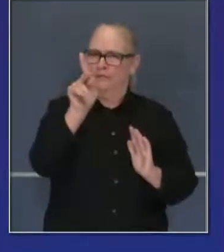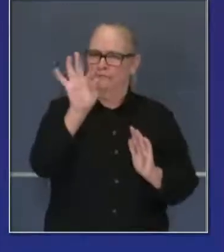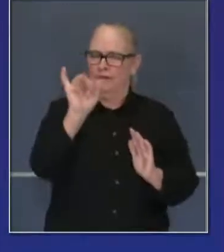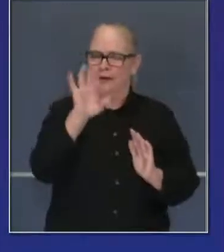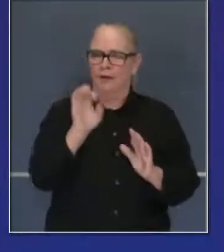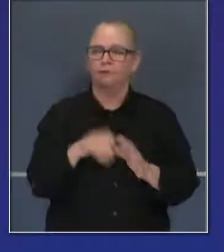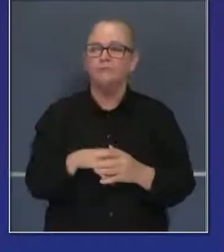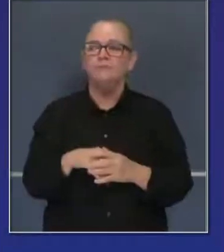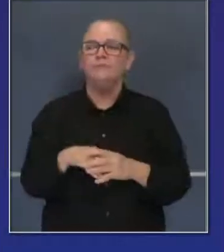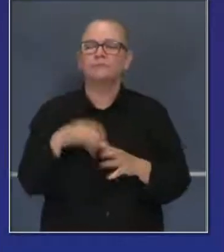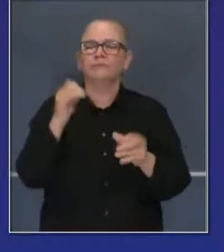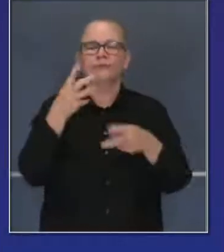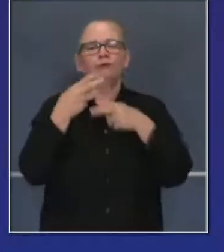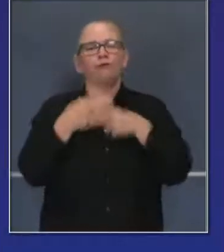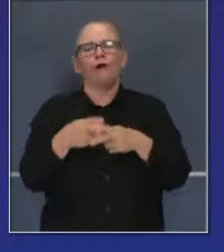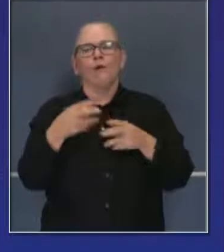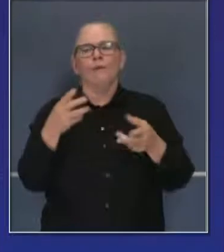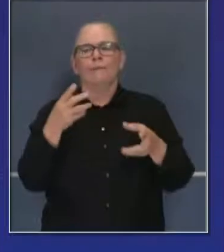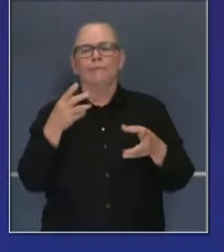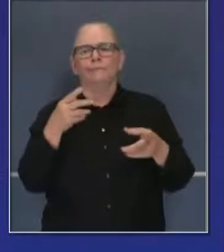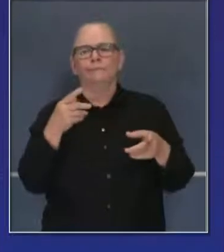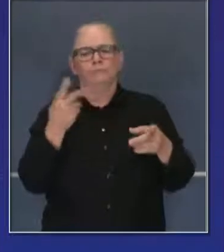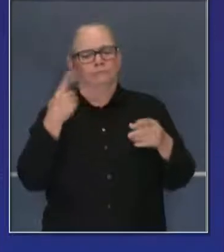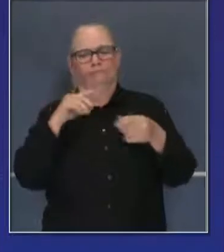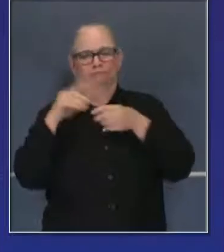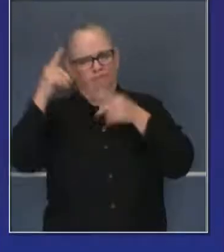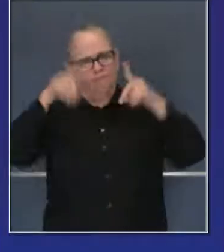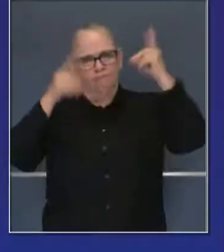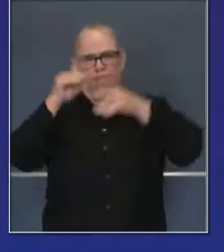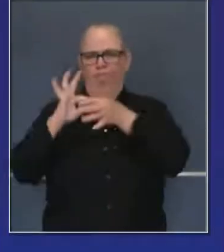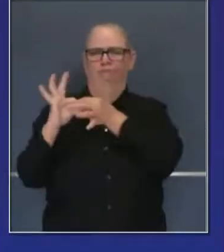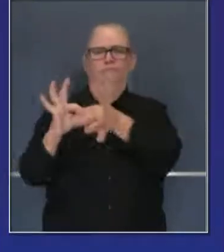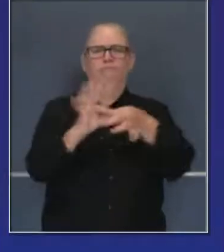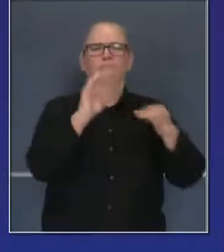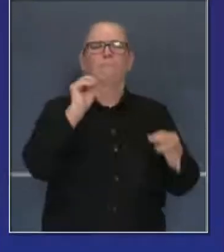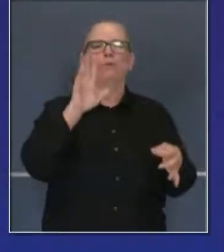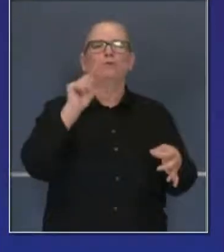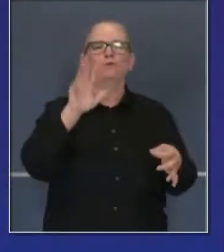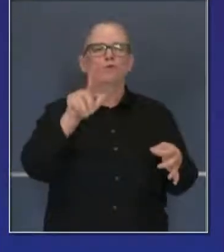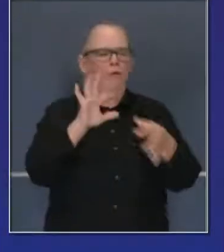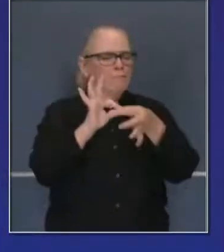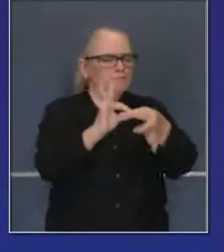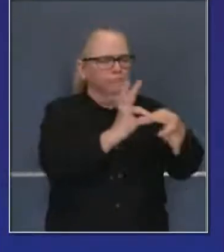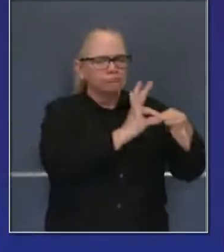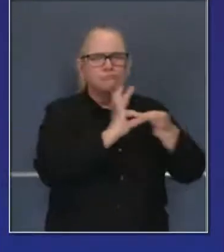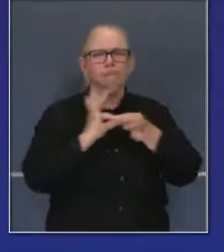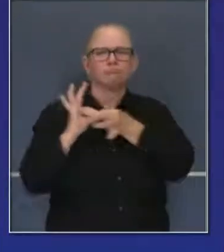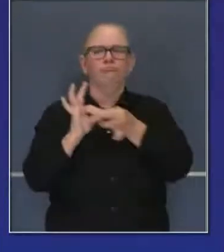a mutual aid system that knows no politics and that spans not only to